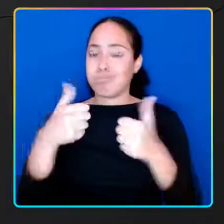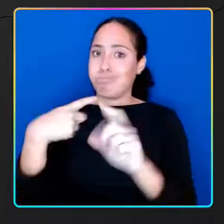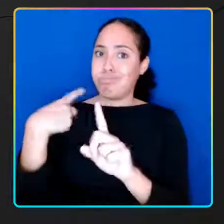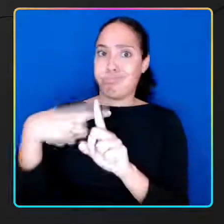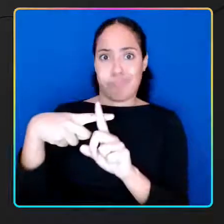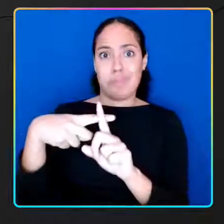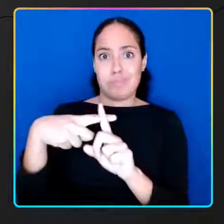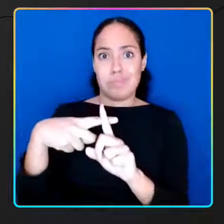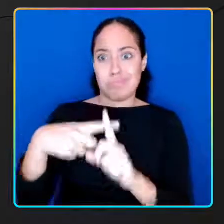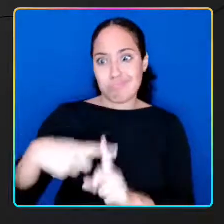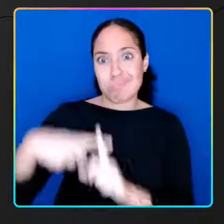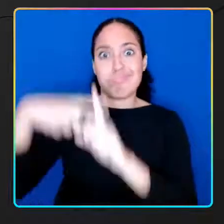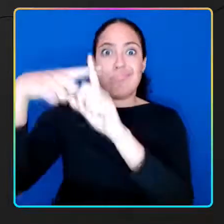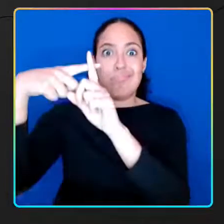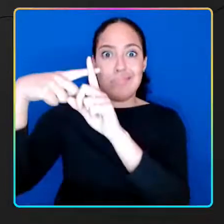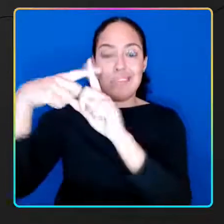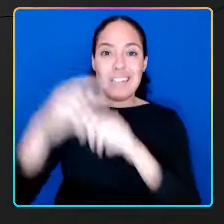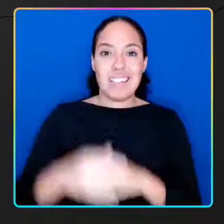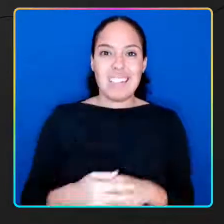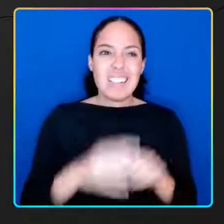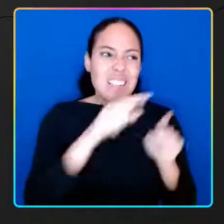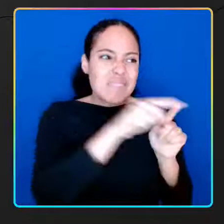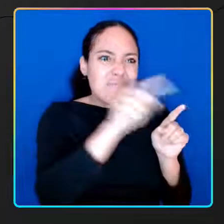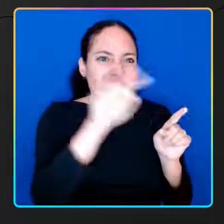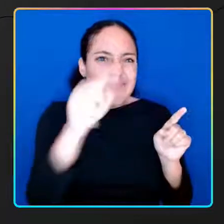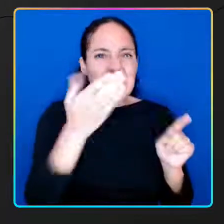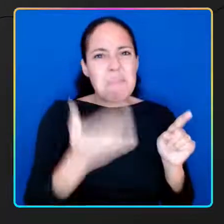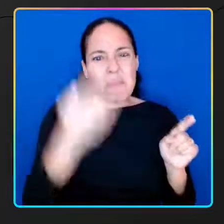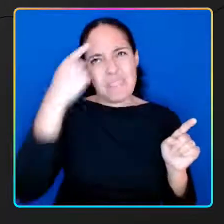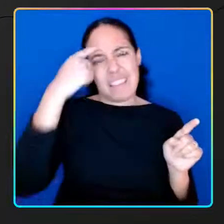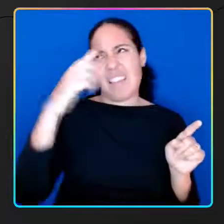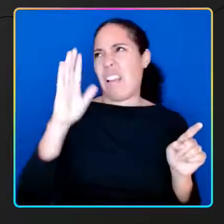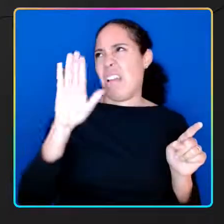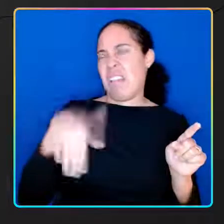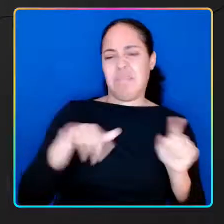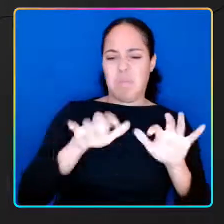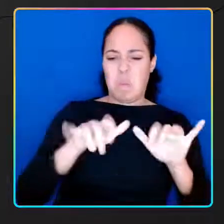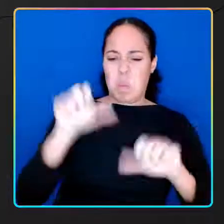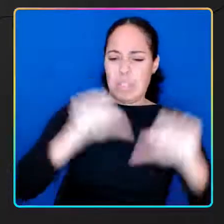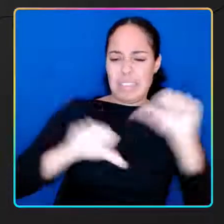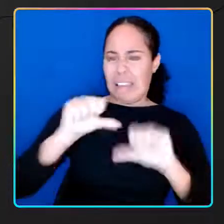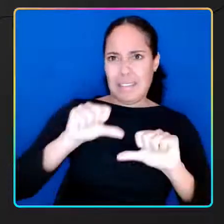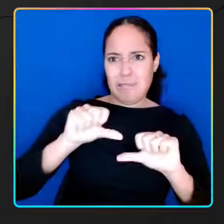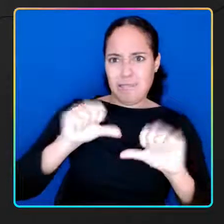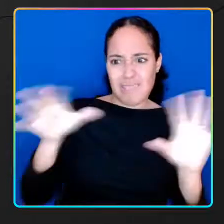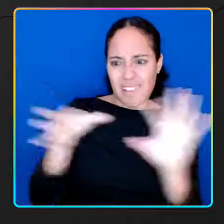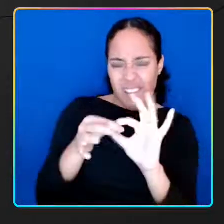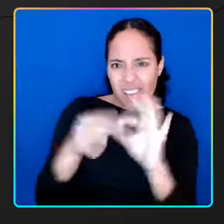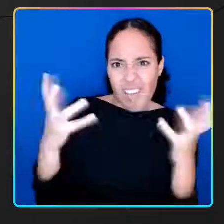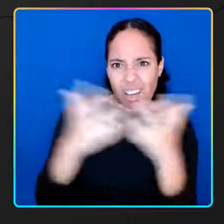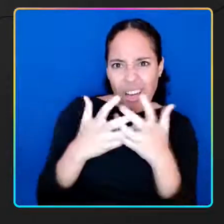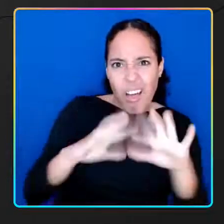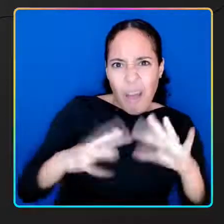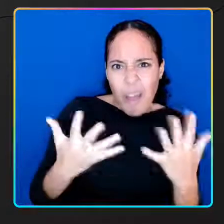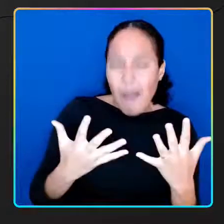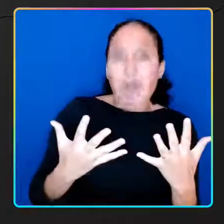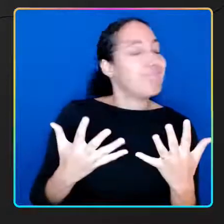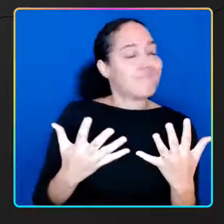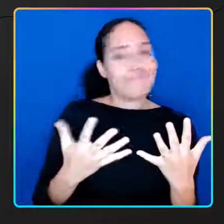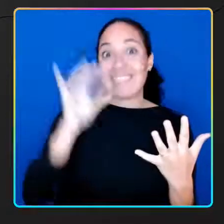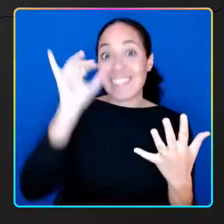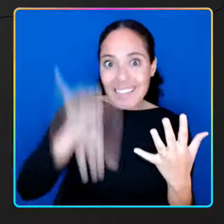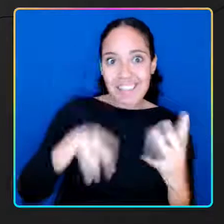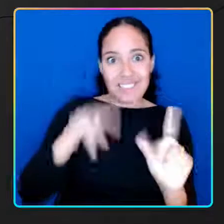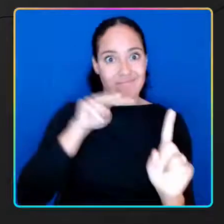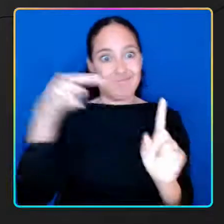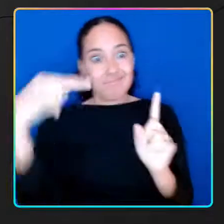computer science or that is not math, but that's really where the benefit comes, because those people bring a